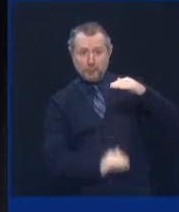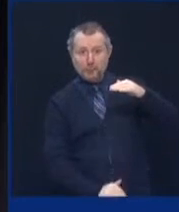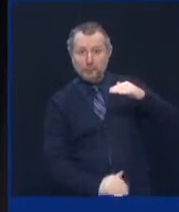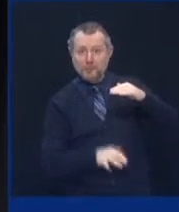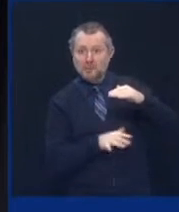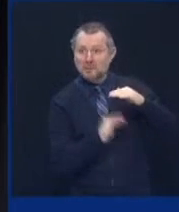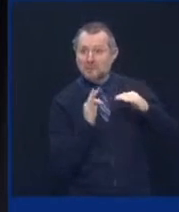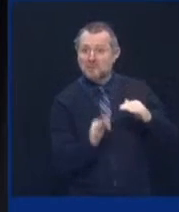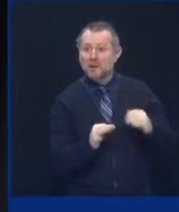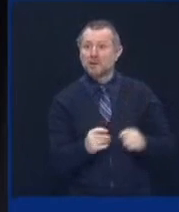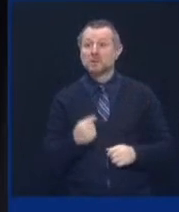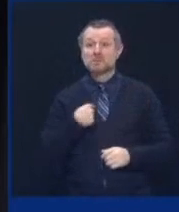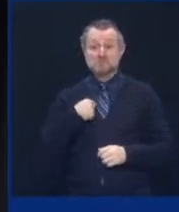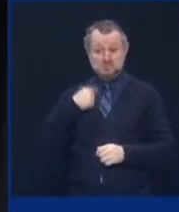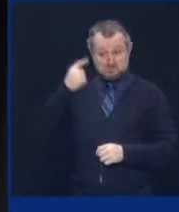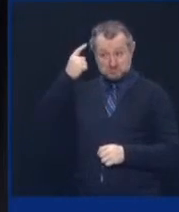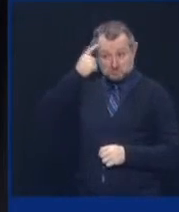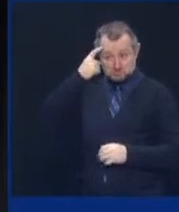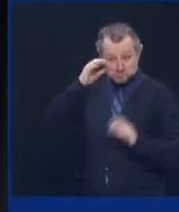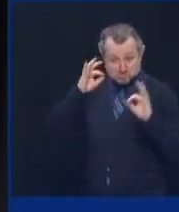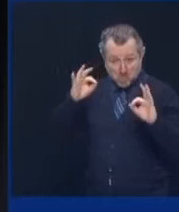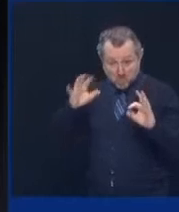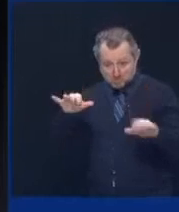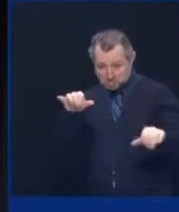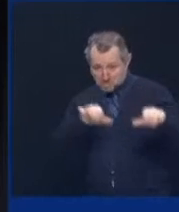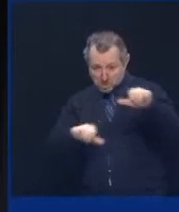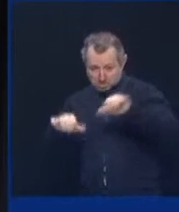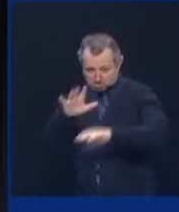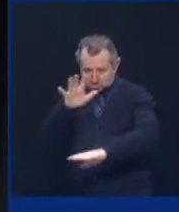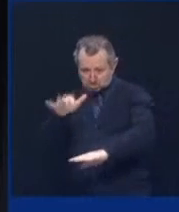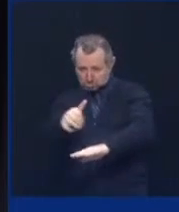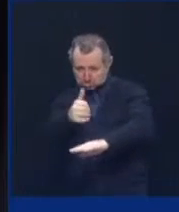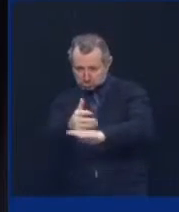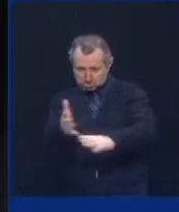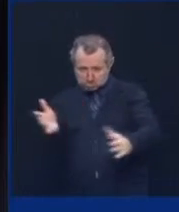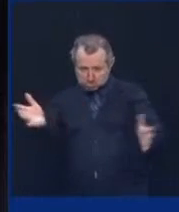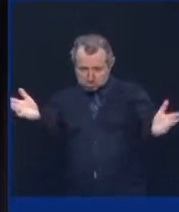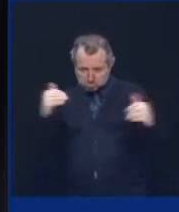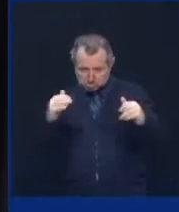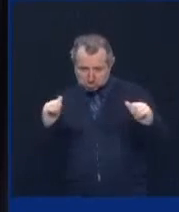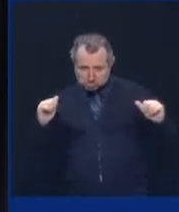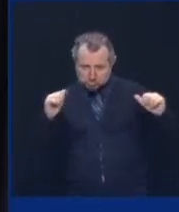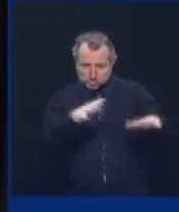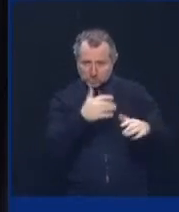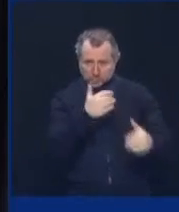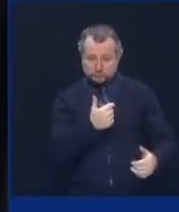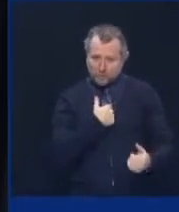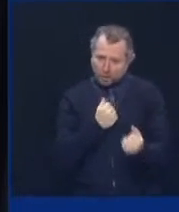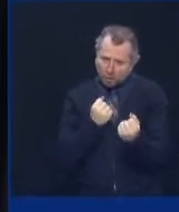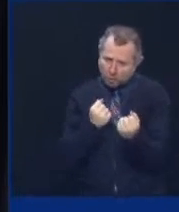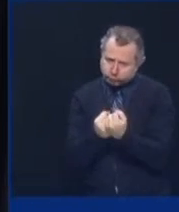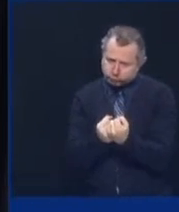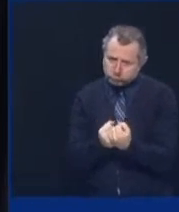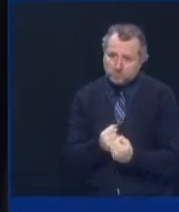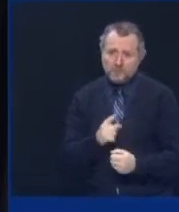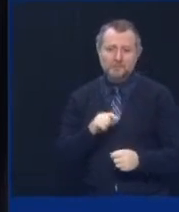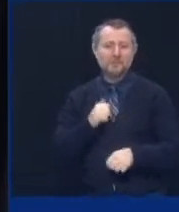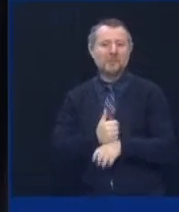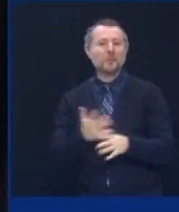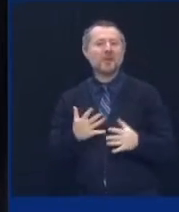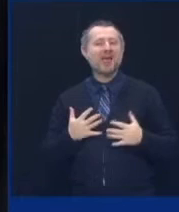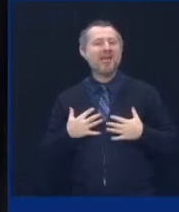smart, science-based way to do it, I would be all in favor. It's going to be a health decision, so it's going to